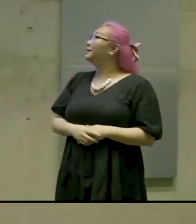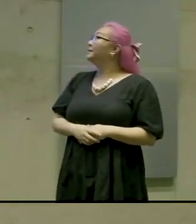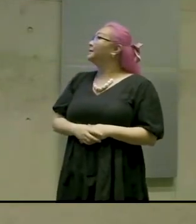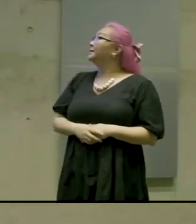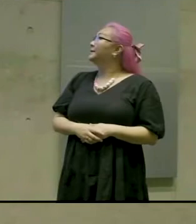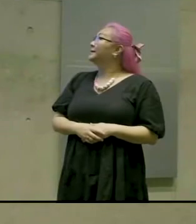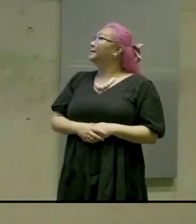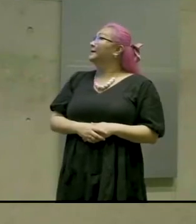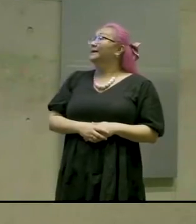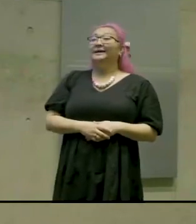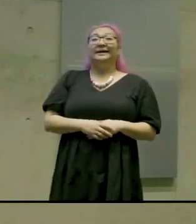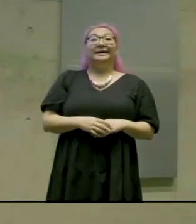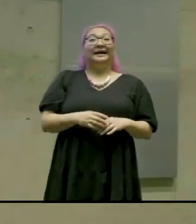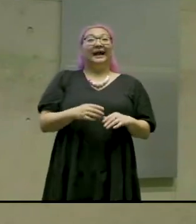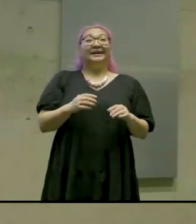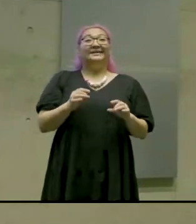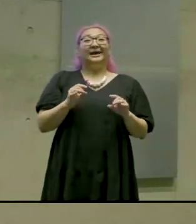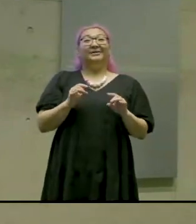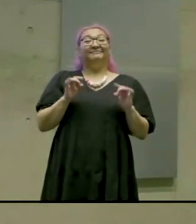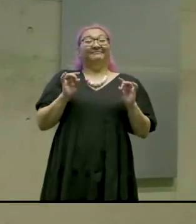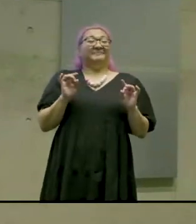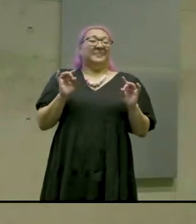And yeah, I think that is